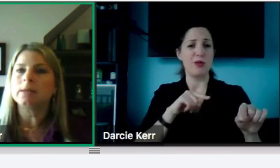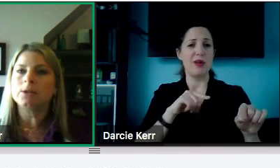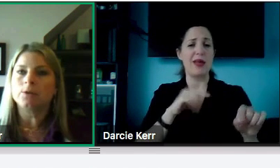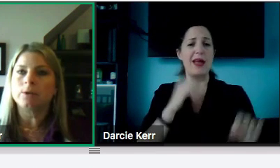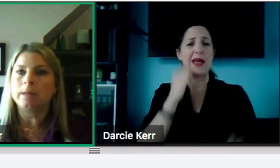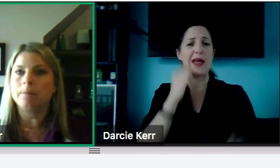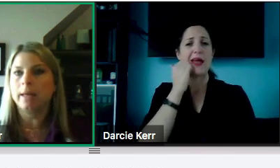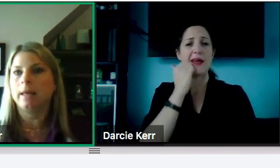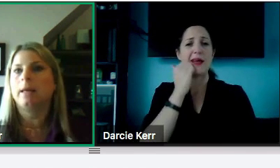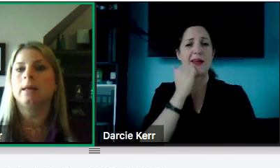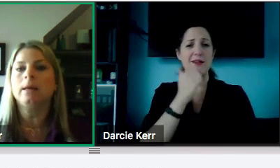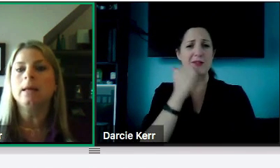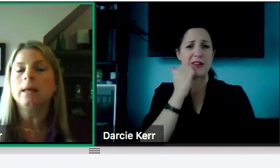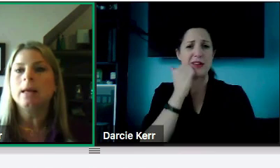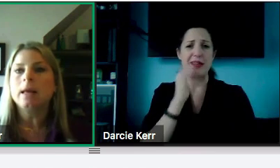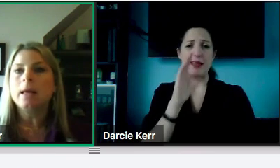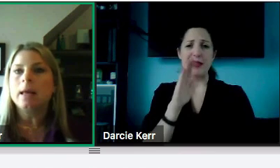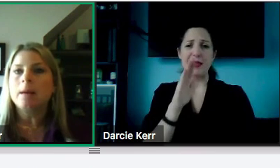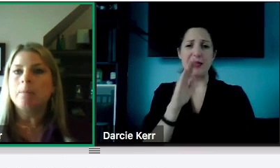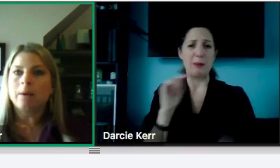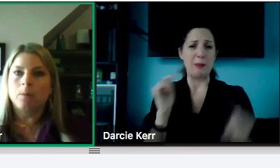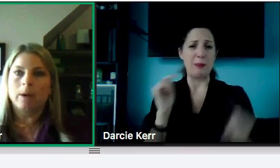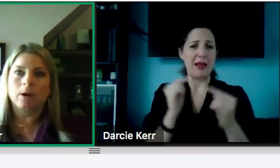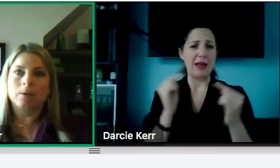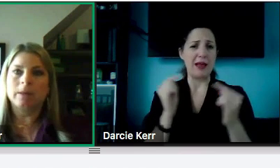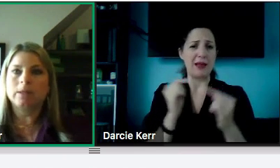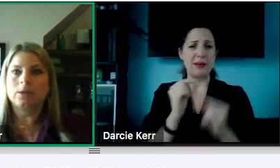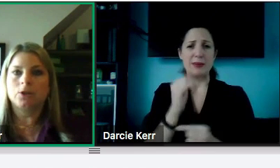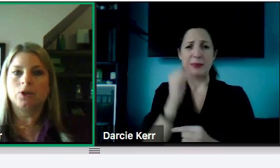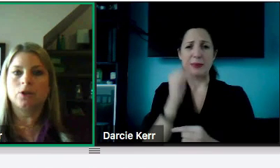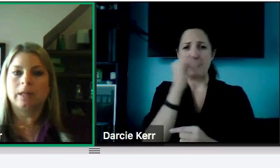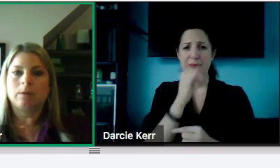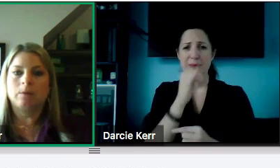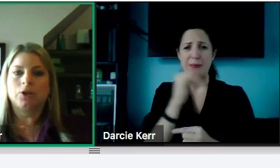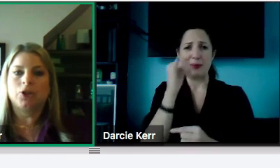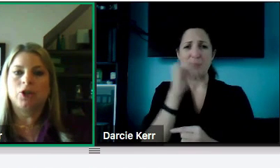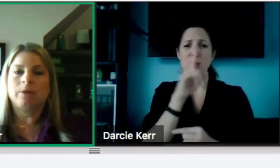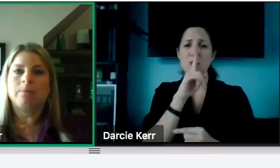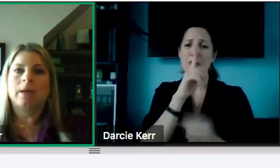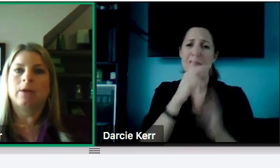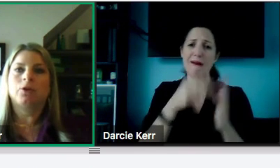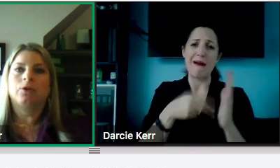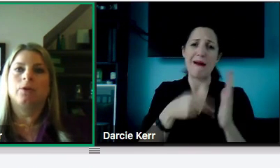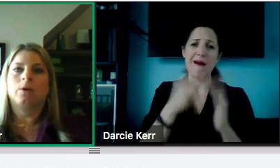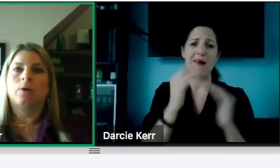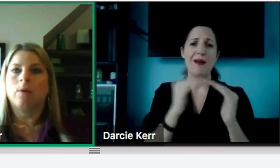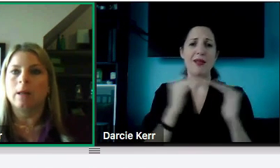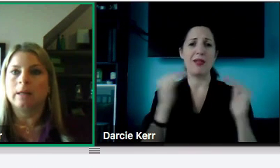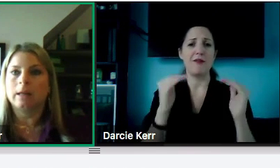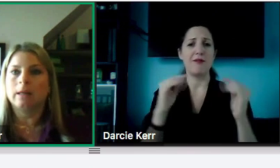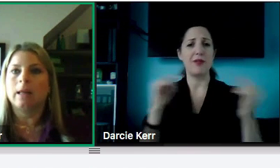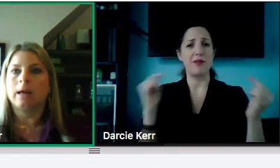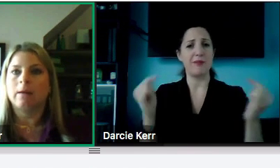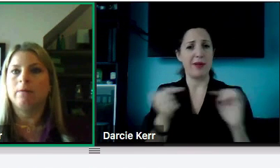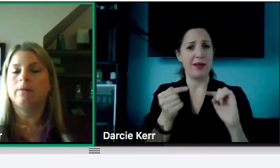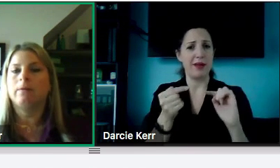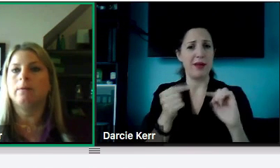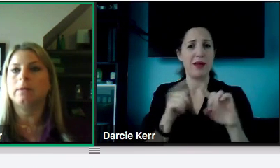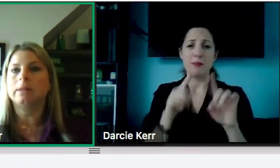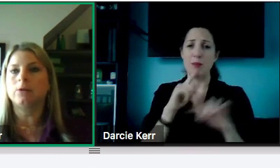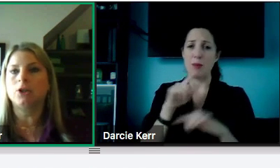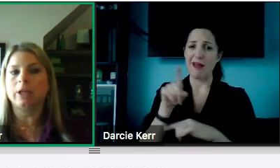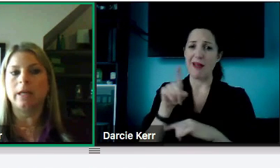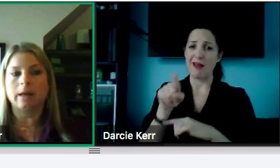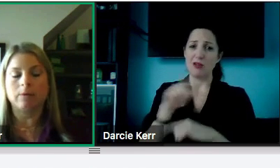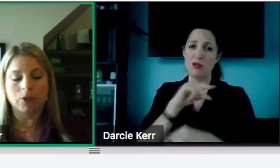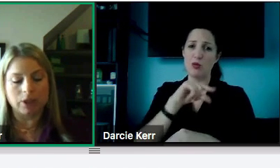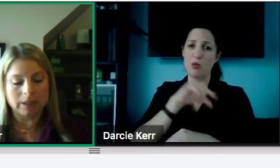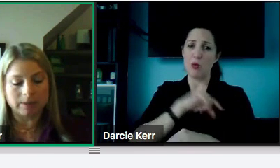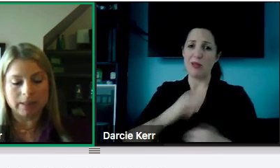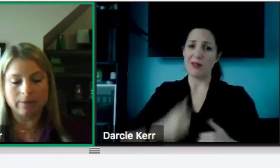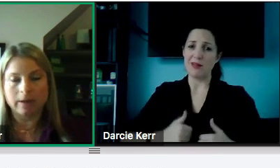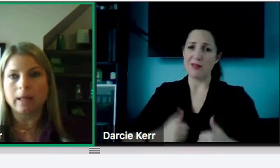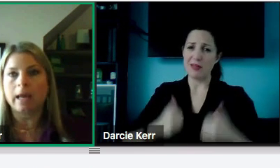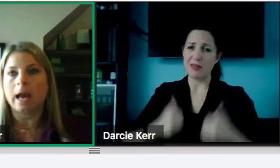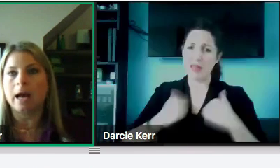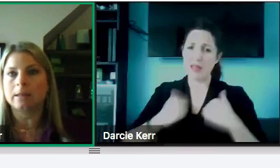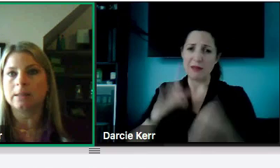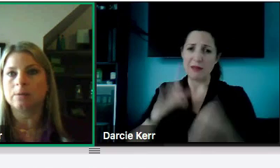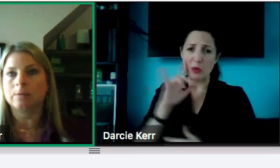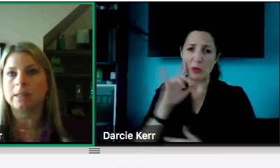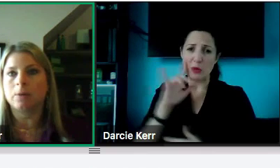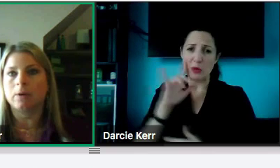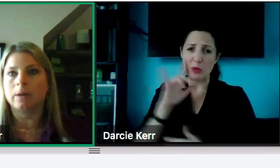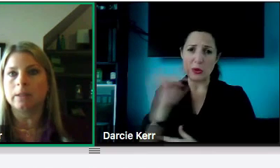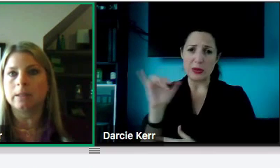often extreme pain. But what our researcher did was she measured the quality of life. So she